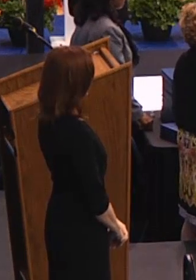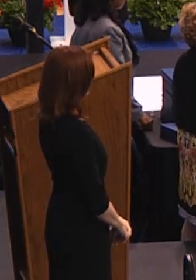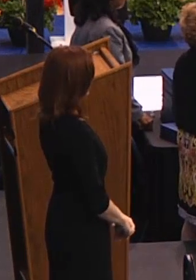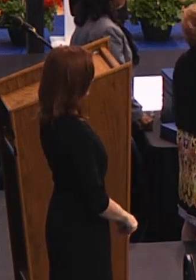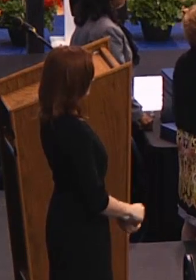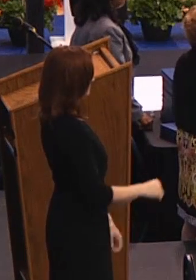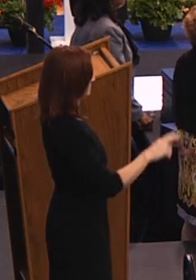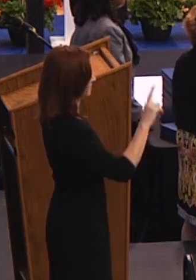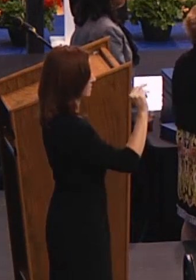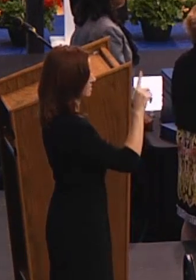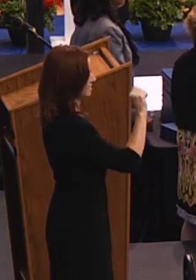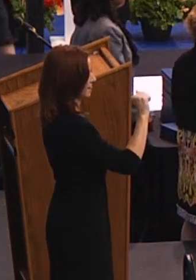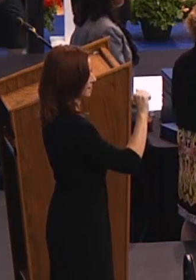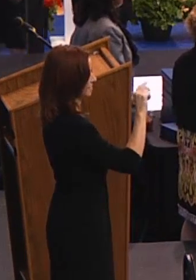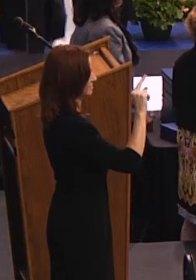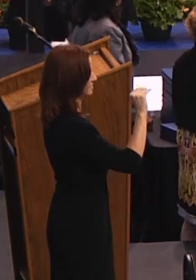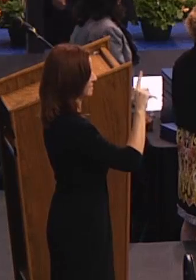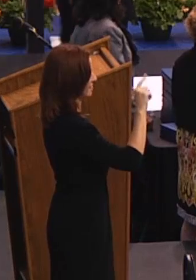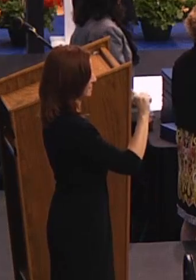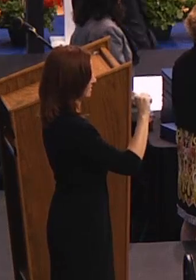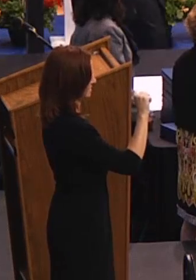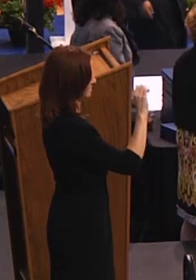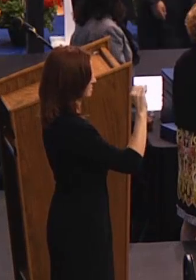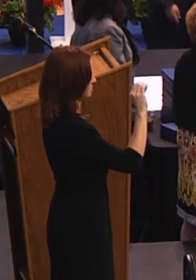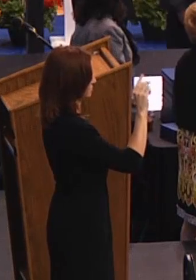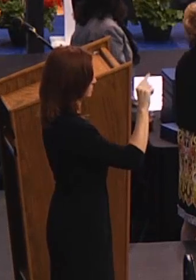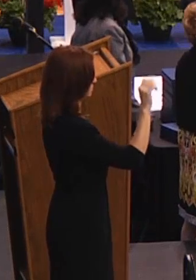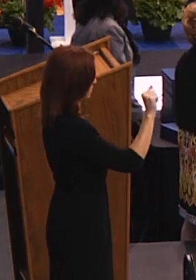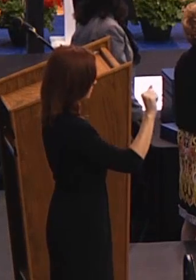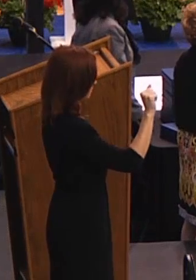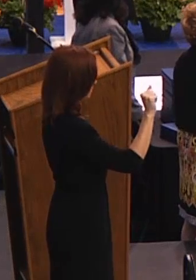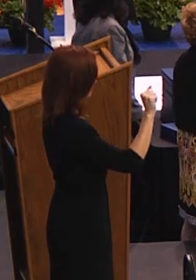Miris Nelly Soto, EMT Basic.